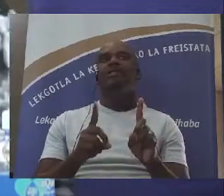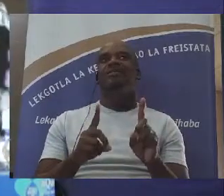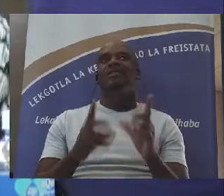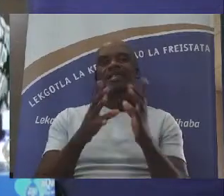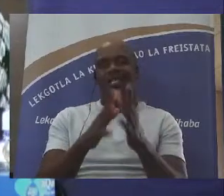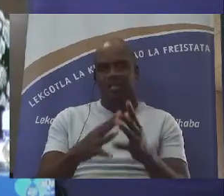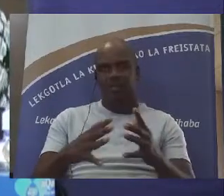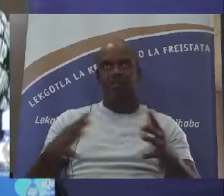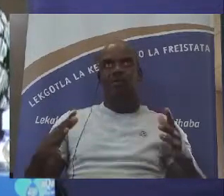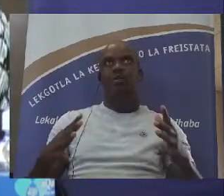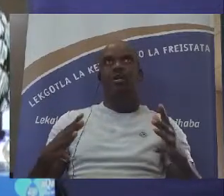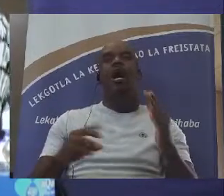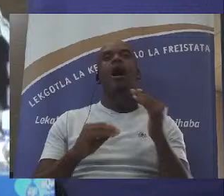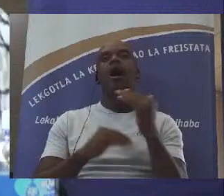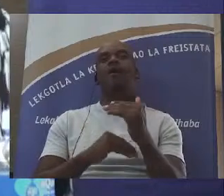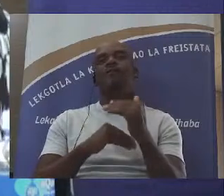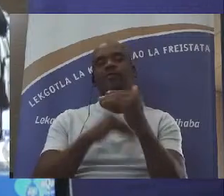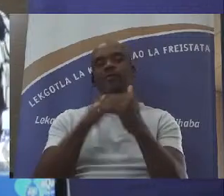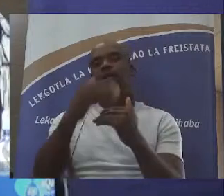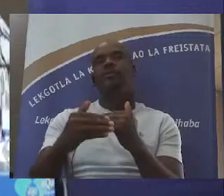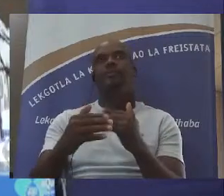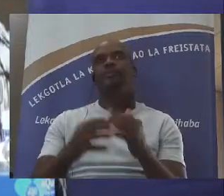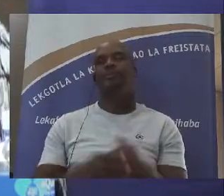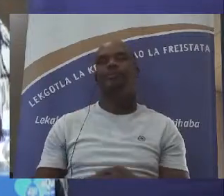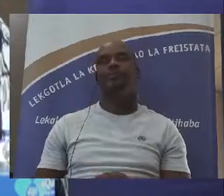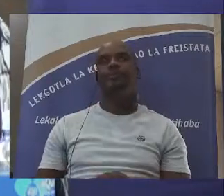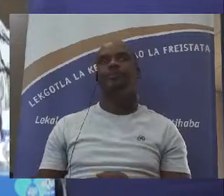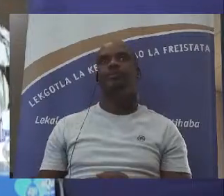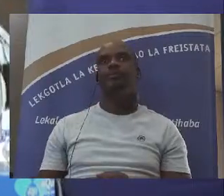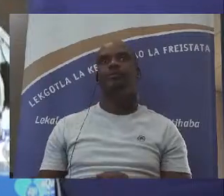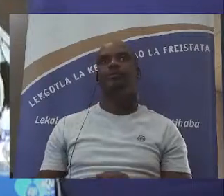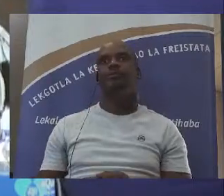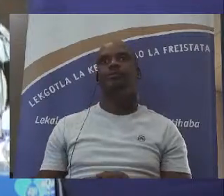more on the provisions of the act.